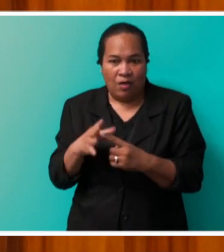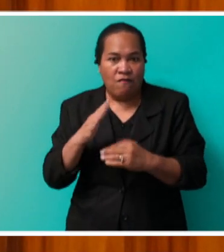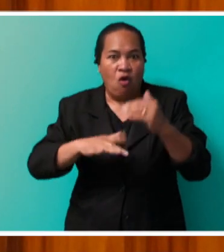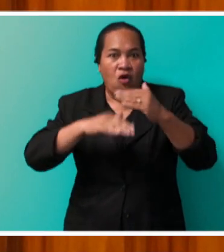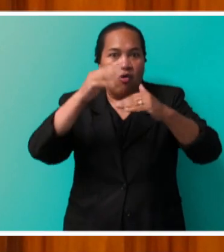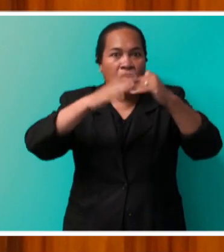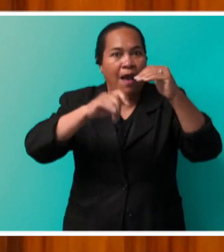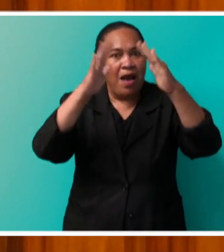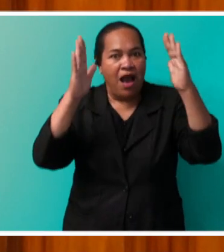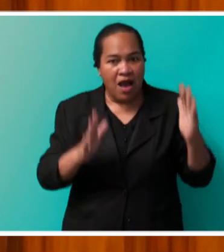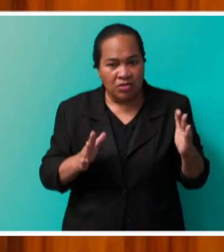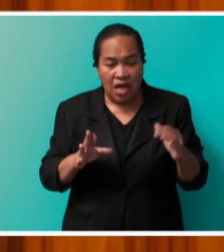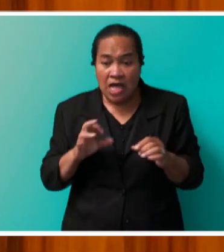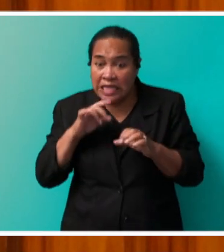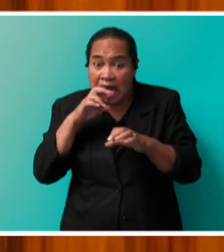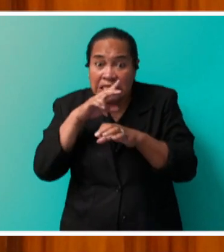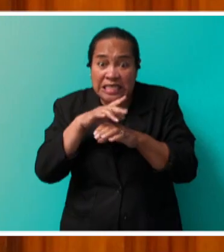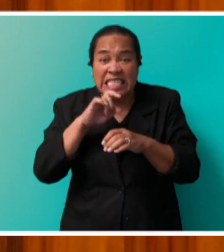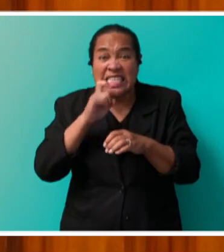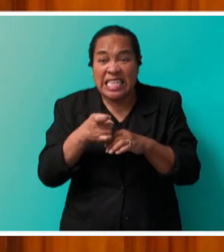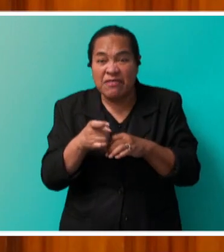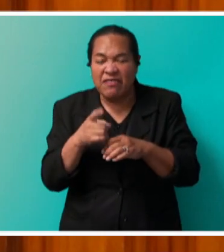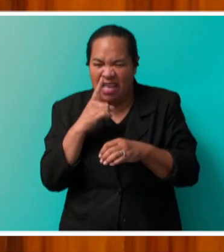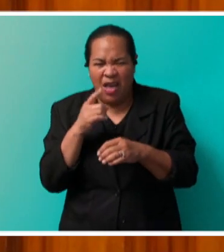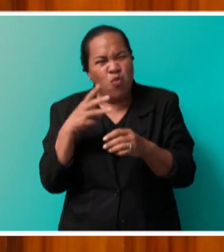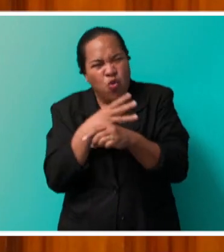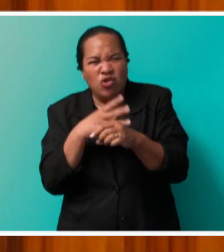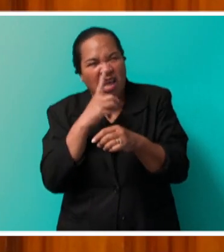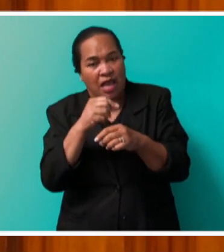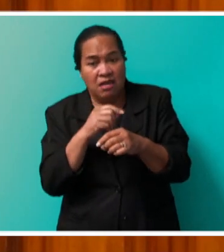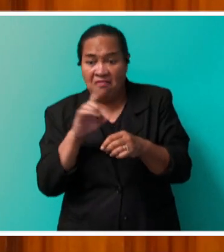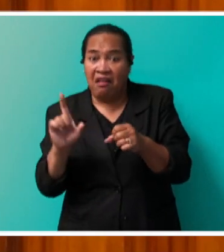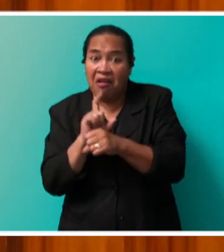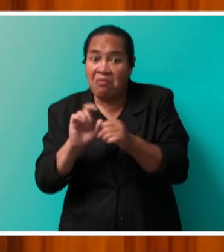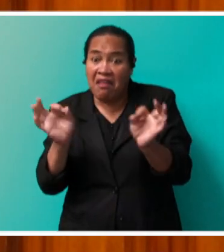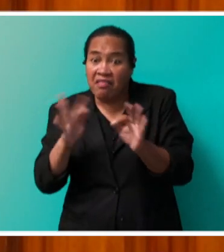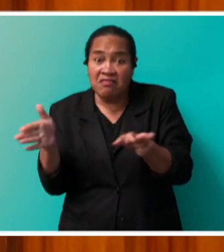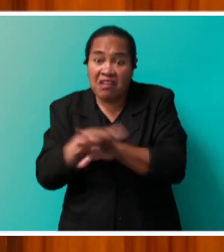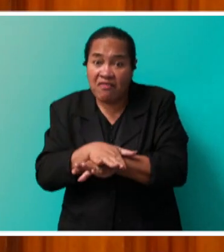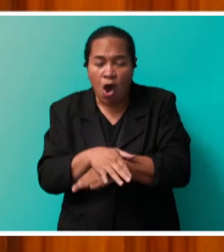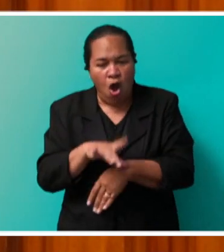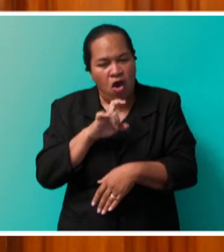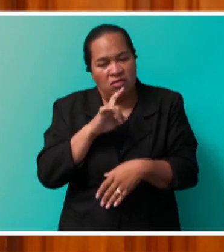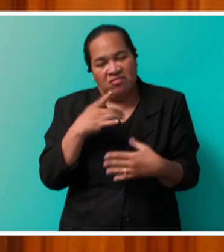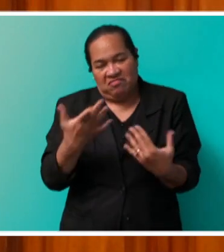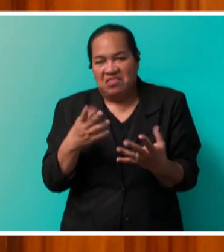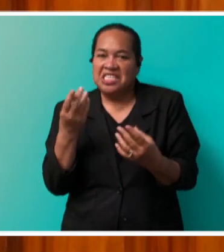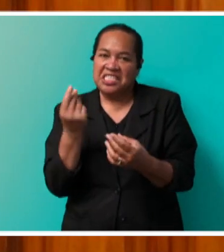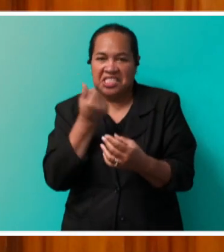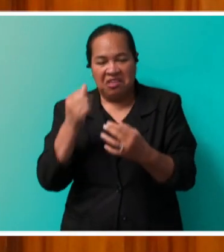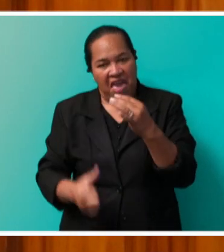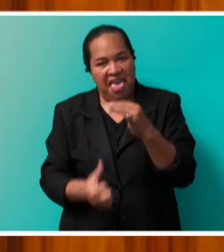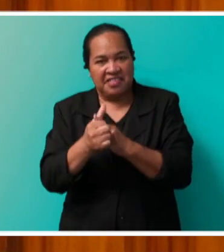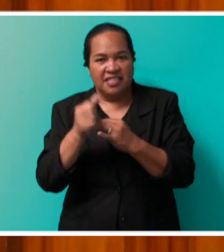sector. Termites thrive when timber is easily accessible, untreated, or incorrectly used in construction. In